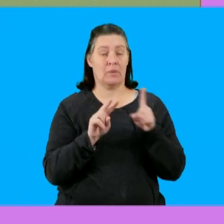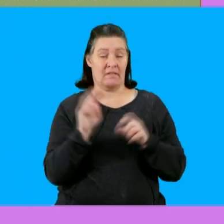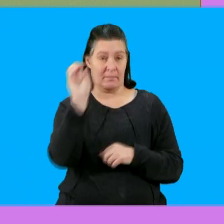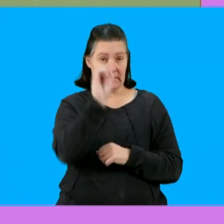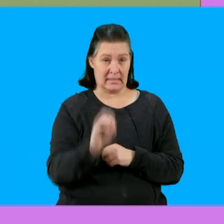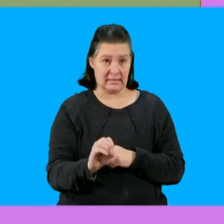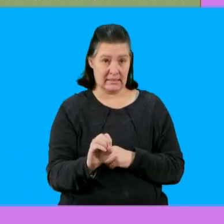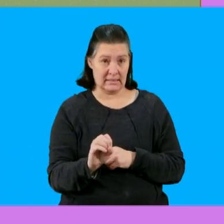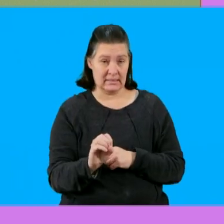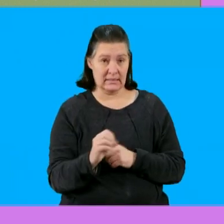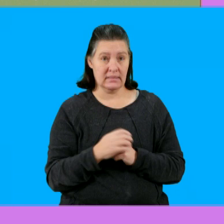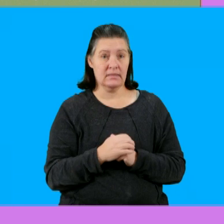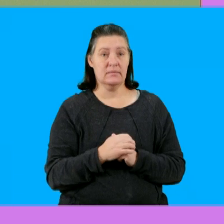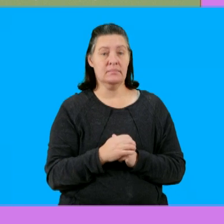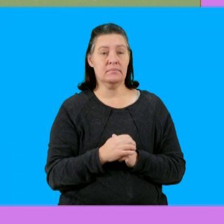12%